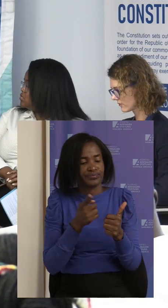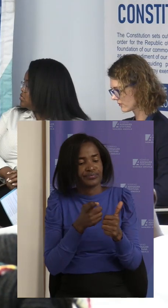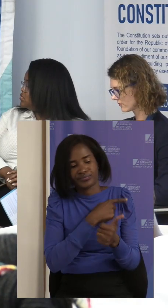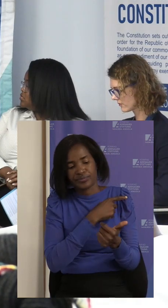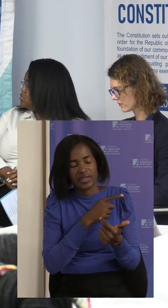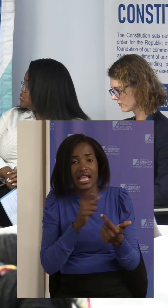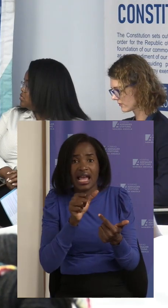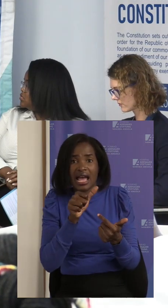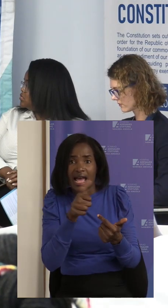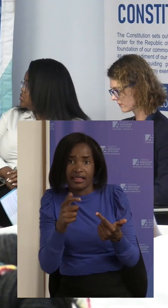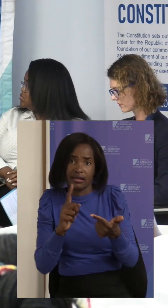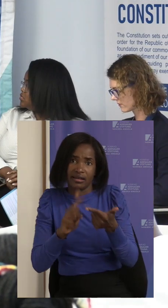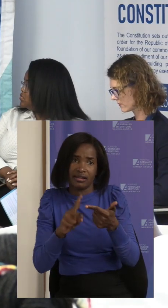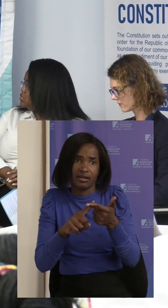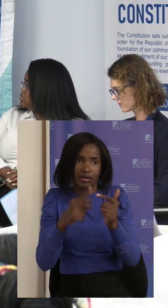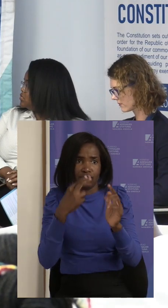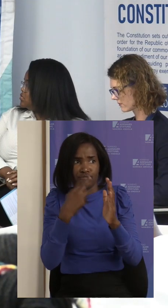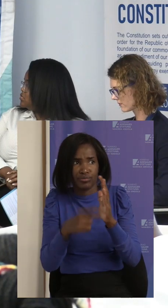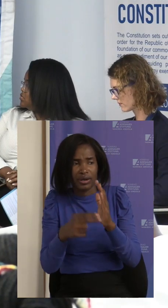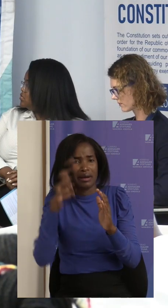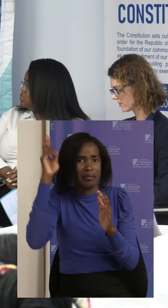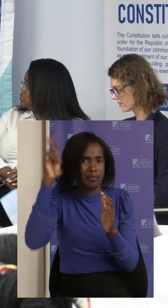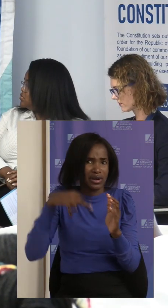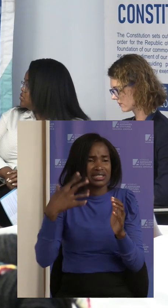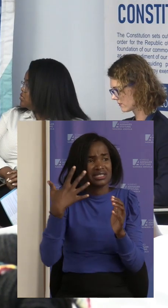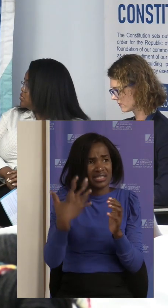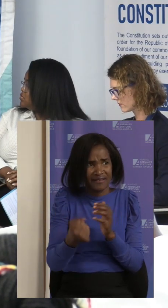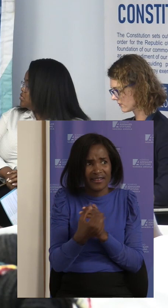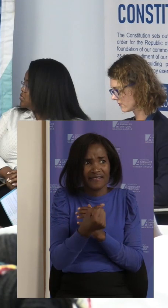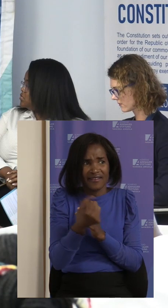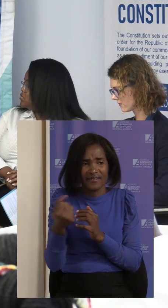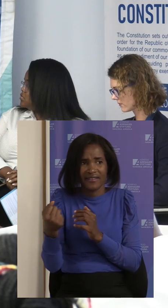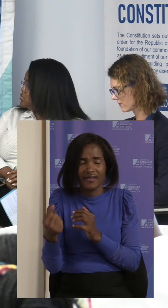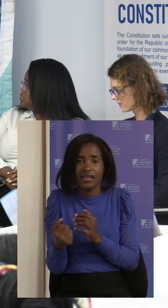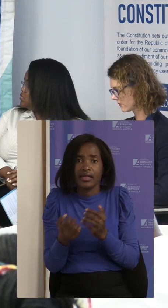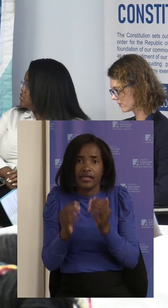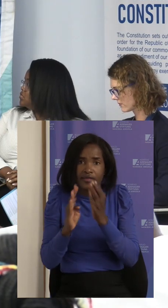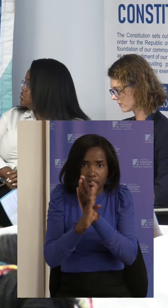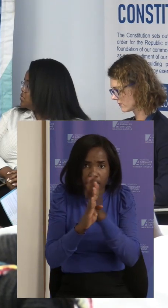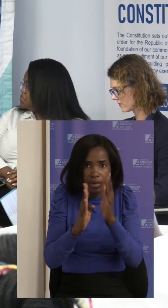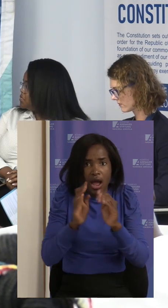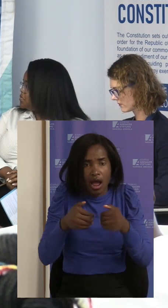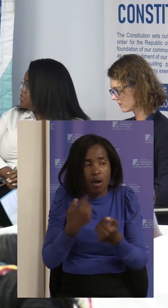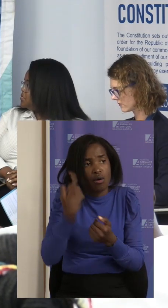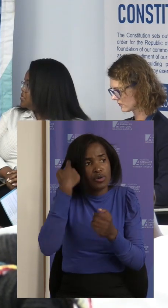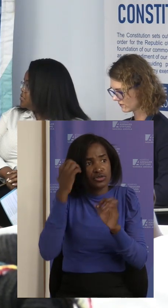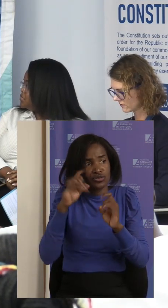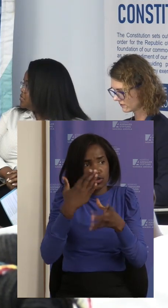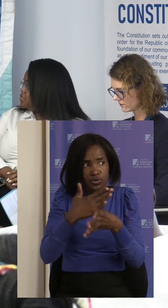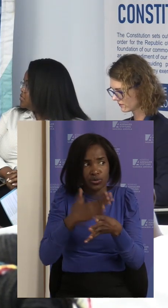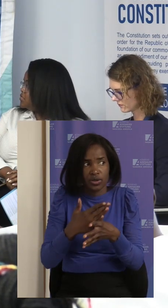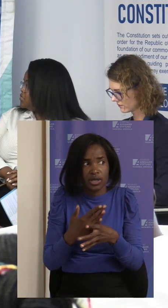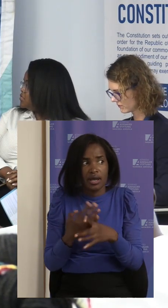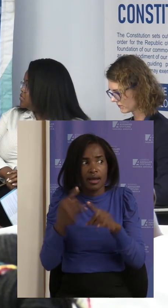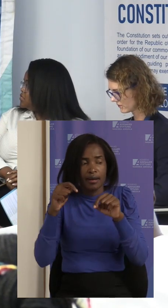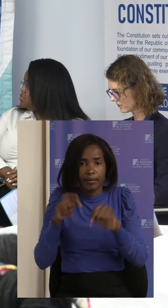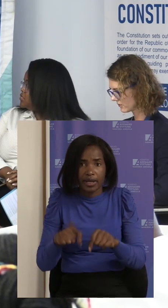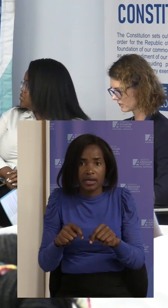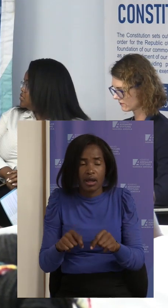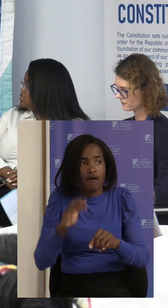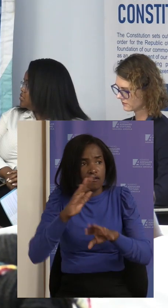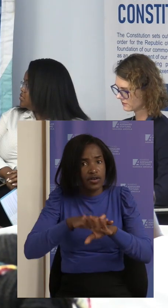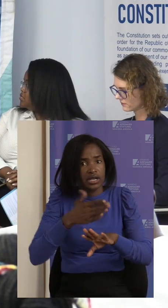other frameworks and policies in place that guide our operations. What is most current also that